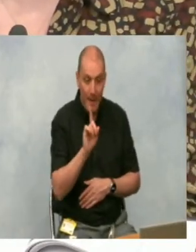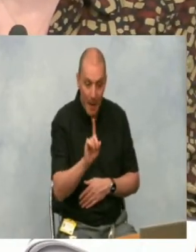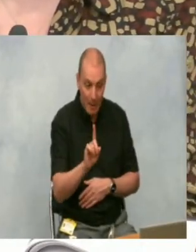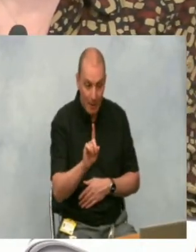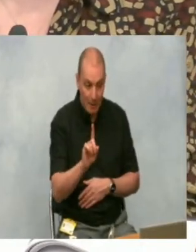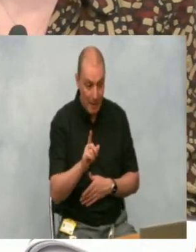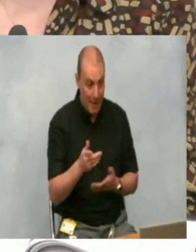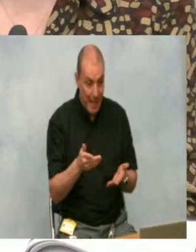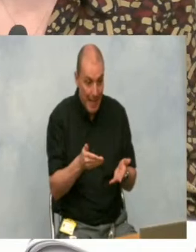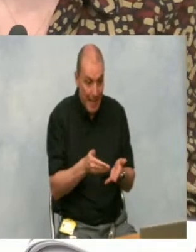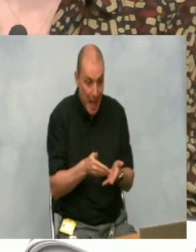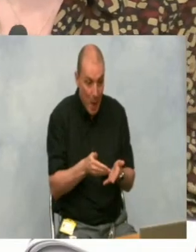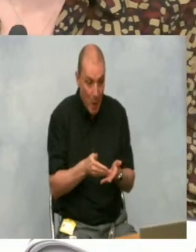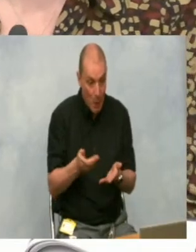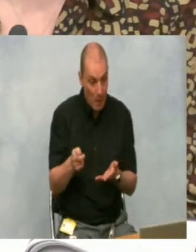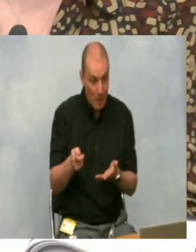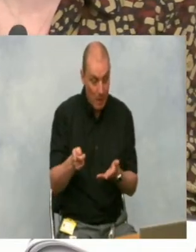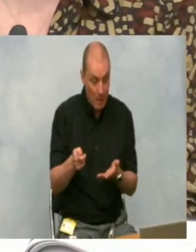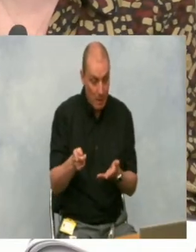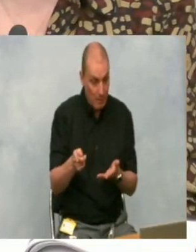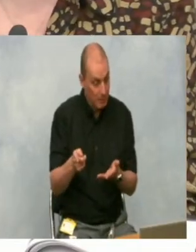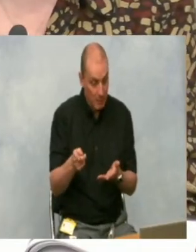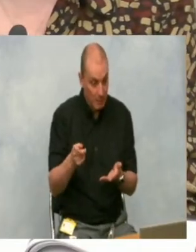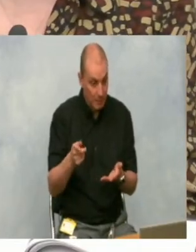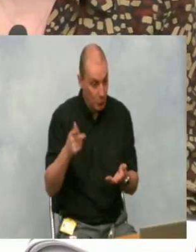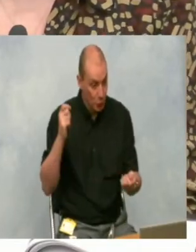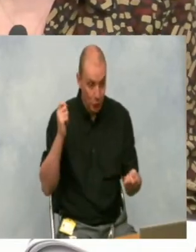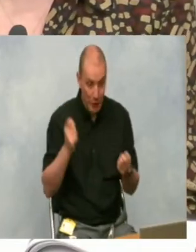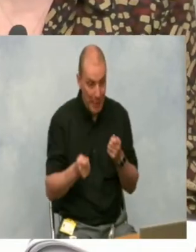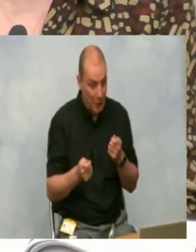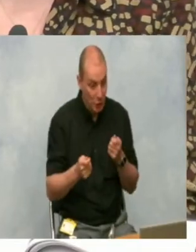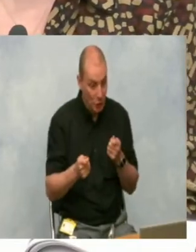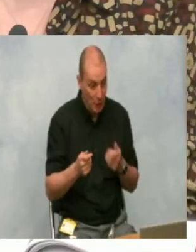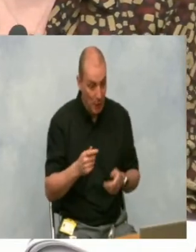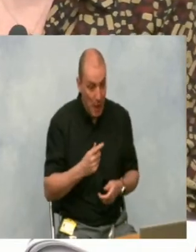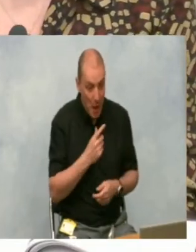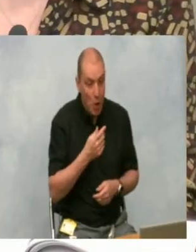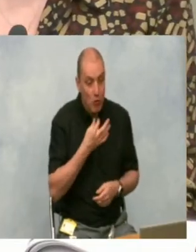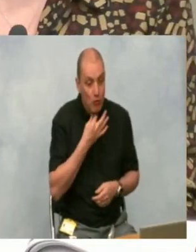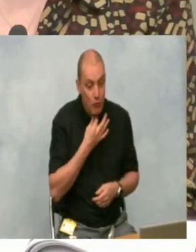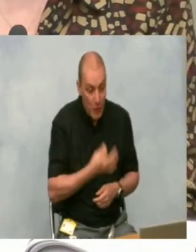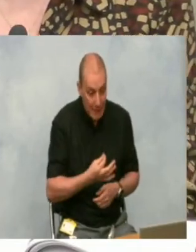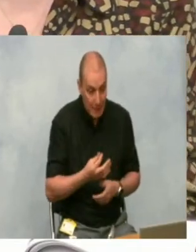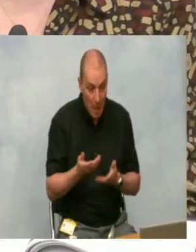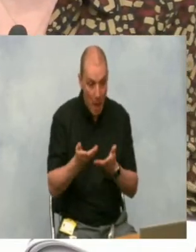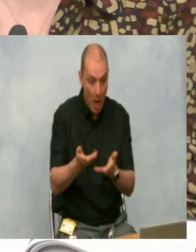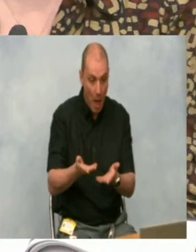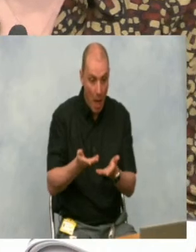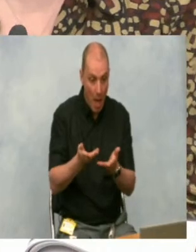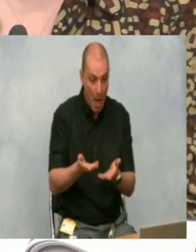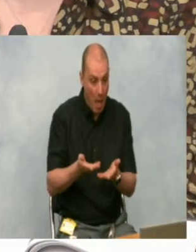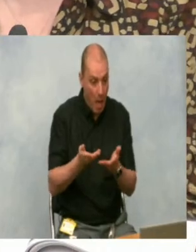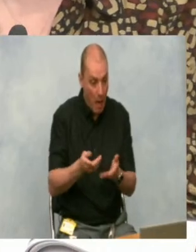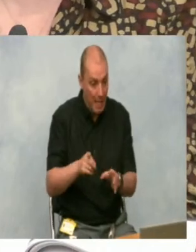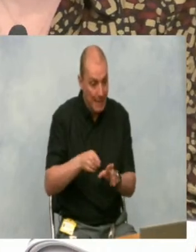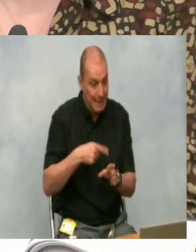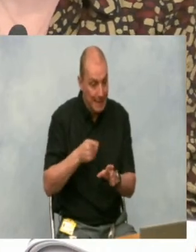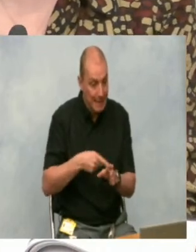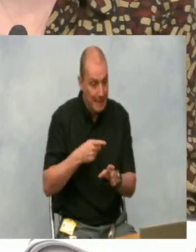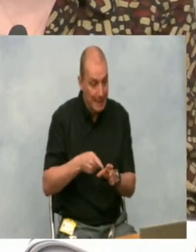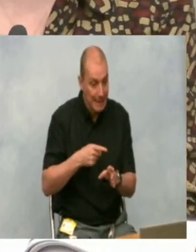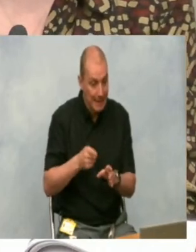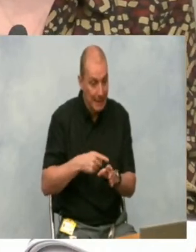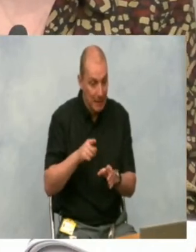likelihood is this building could lie empty for several years. We'd still have to pay the rates, the insurance and all the running costs